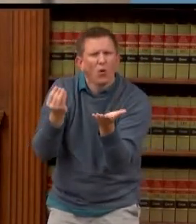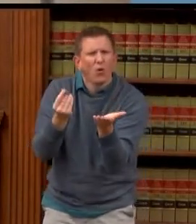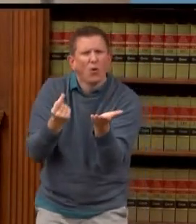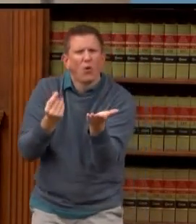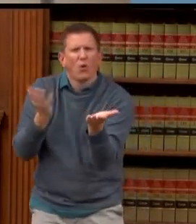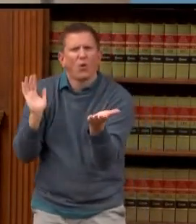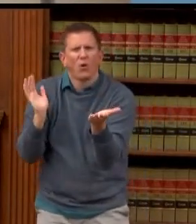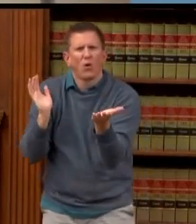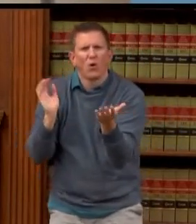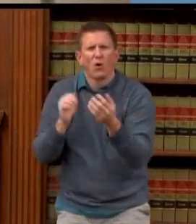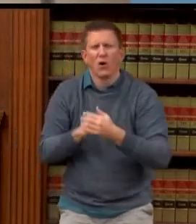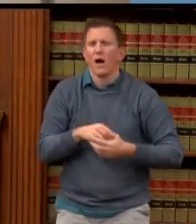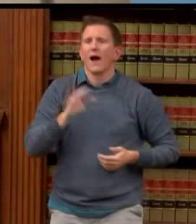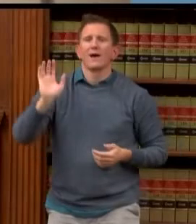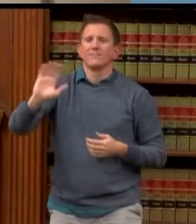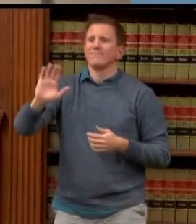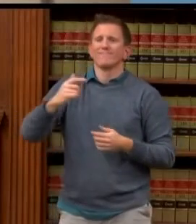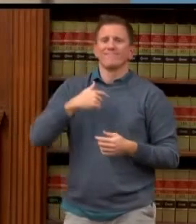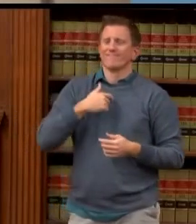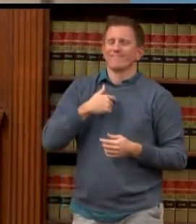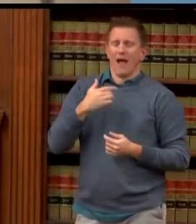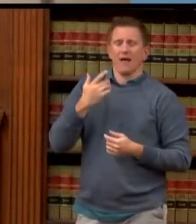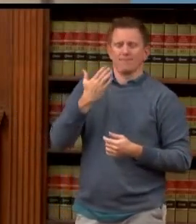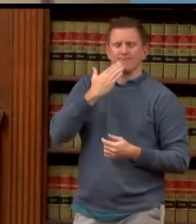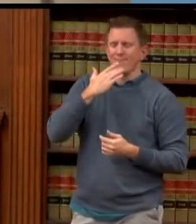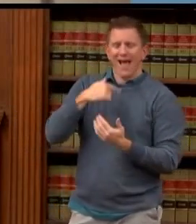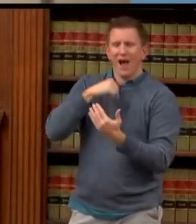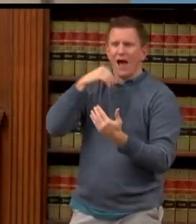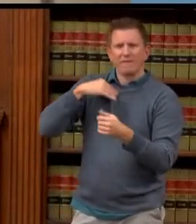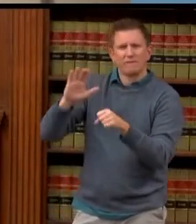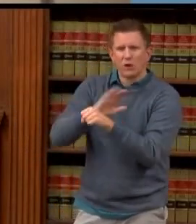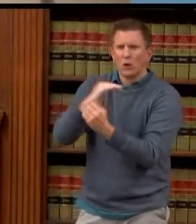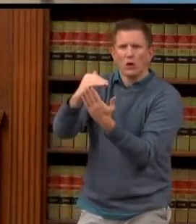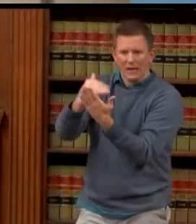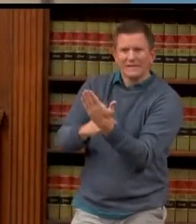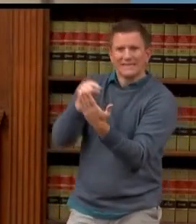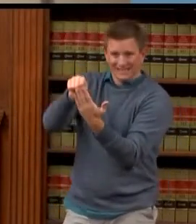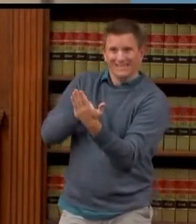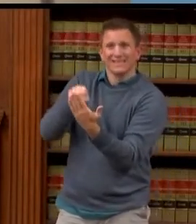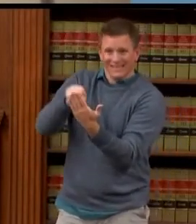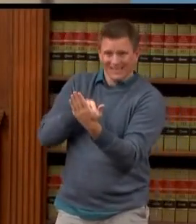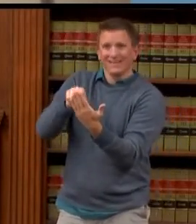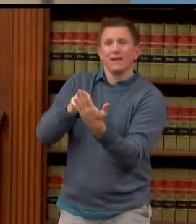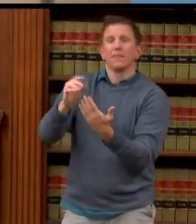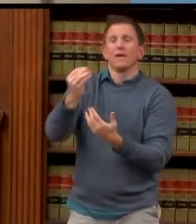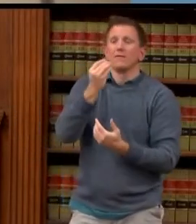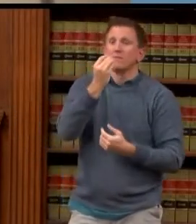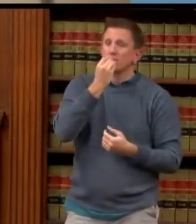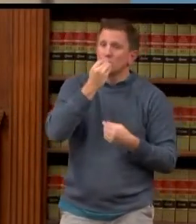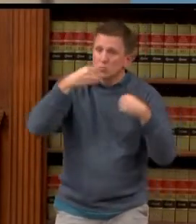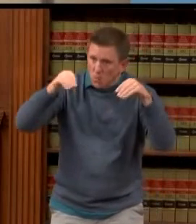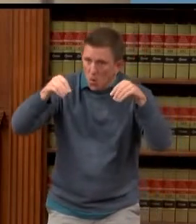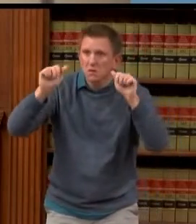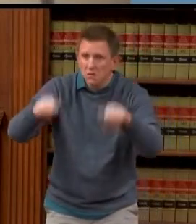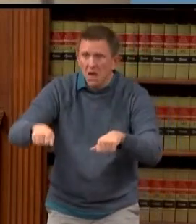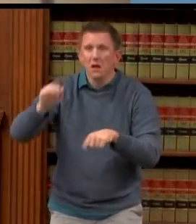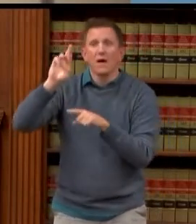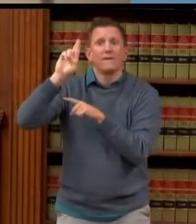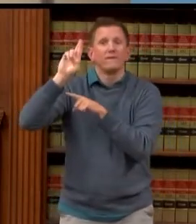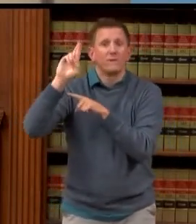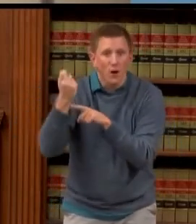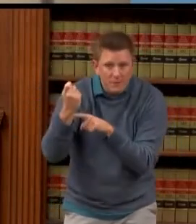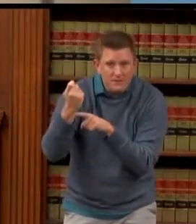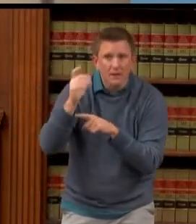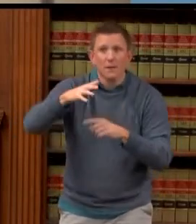certainly grocery stores, pharmacies, essential manufacturing businesses.